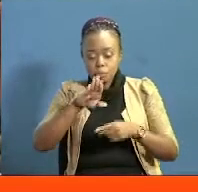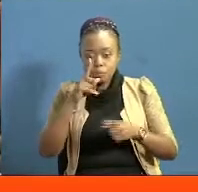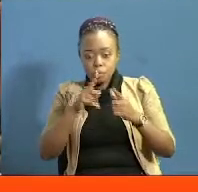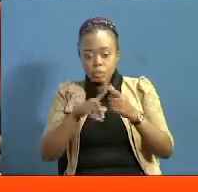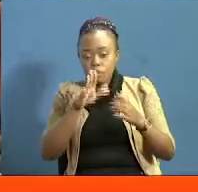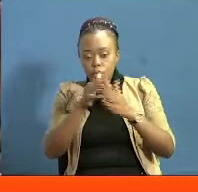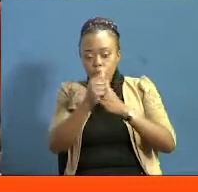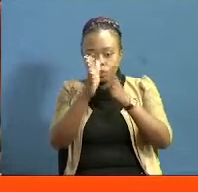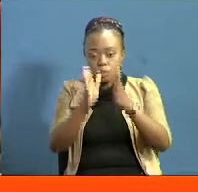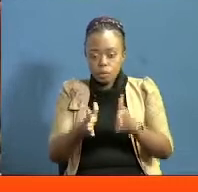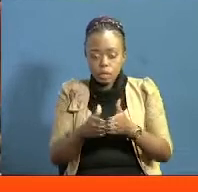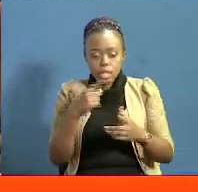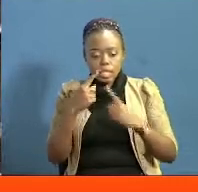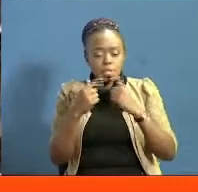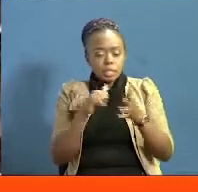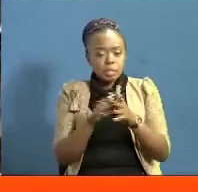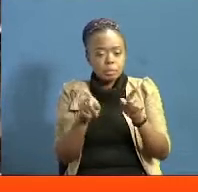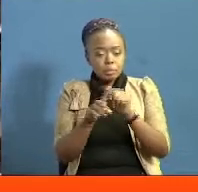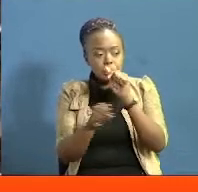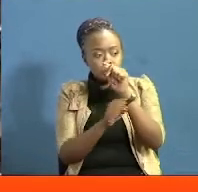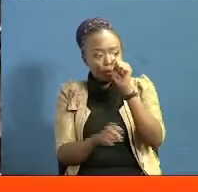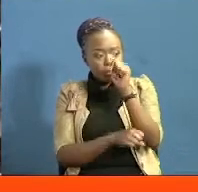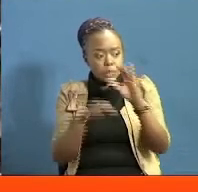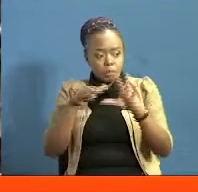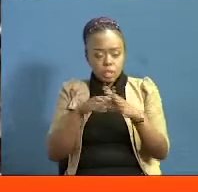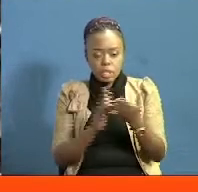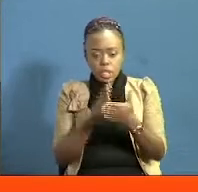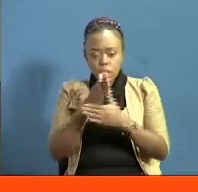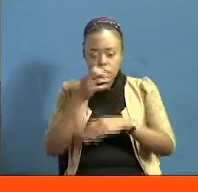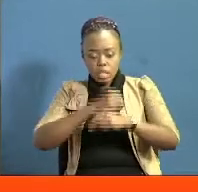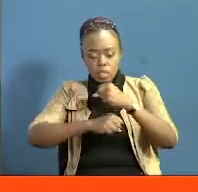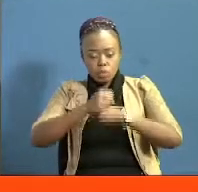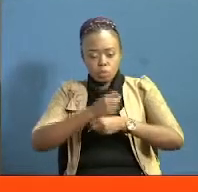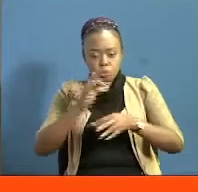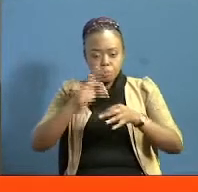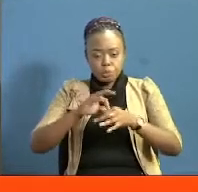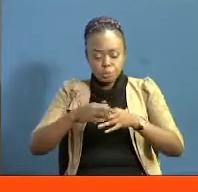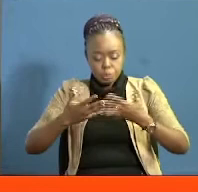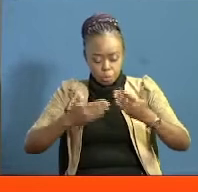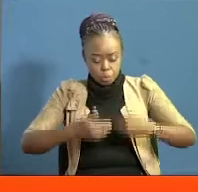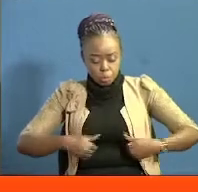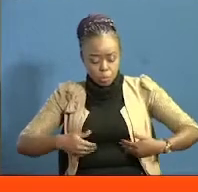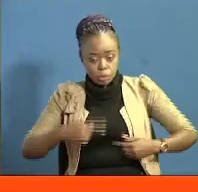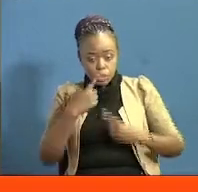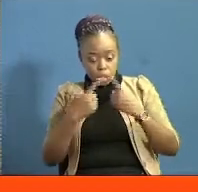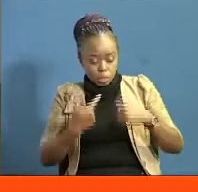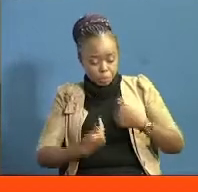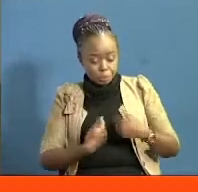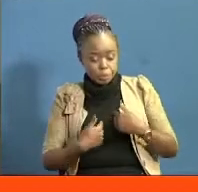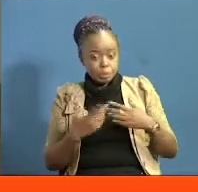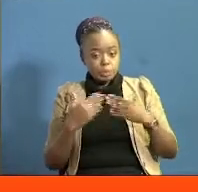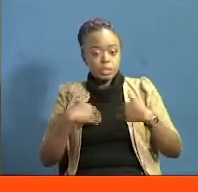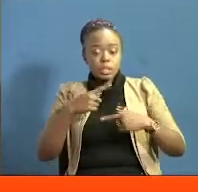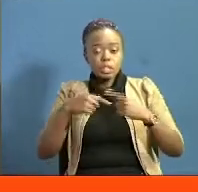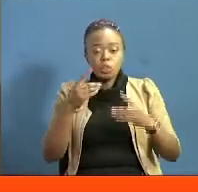Raila's leadership, vowing to support him in next year's general election. That the young people have expressed themselves, they have